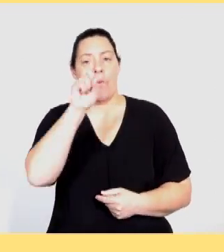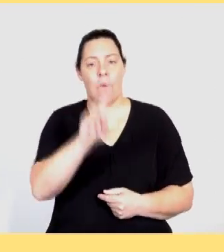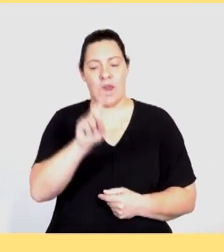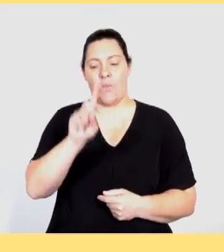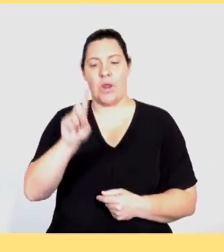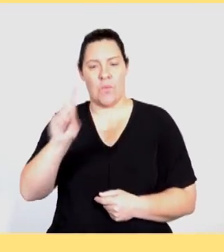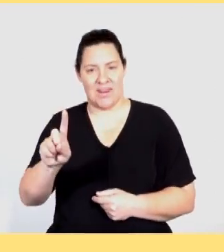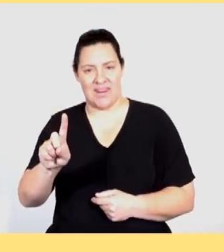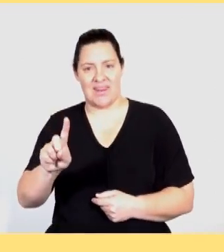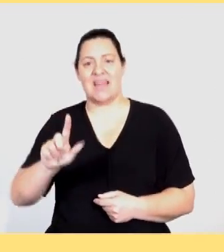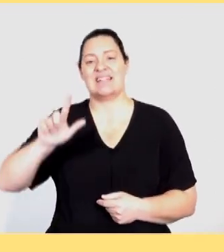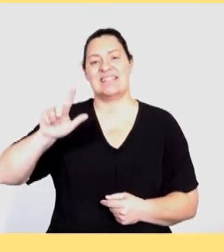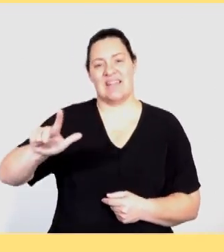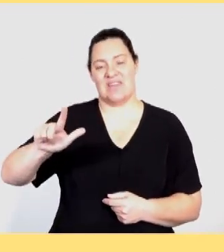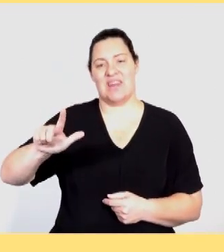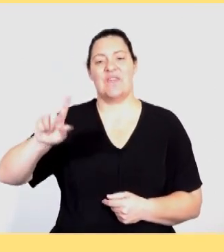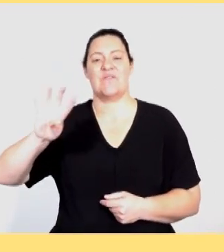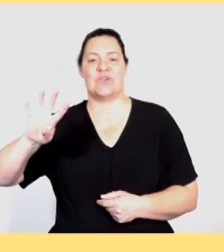get